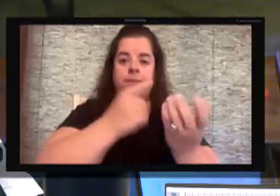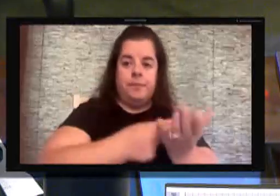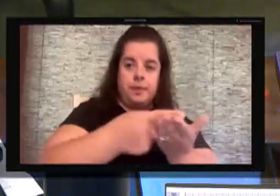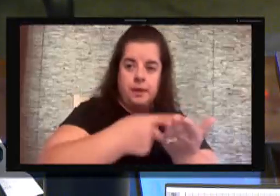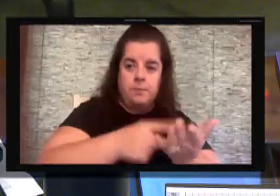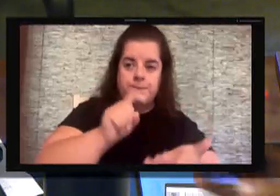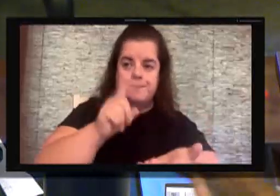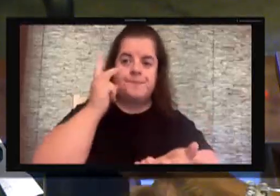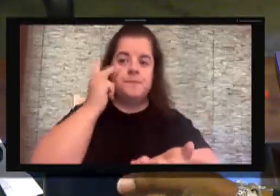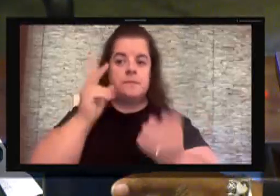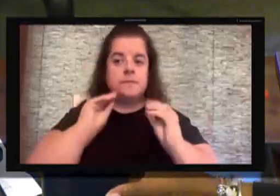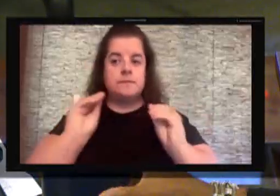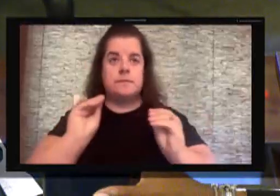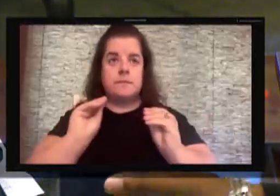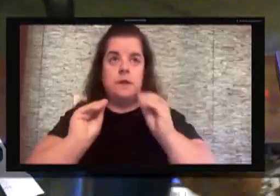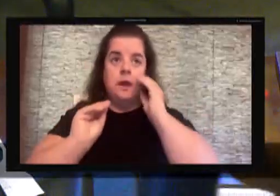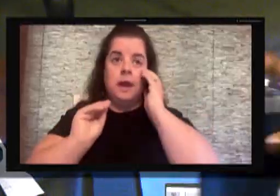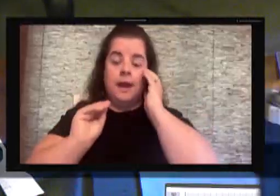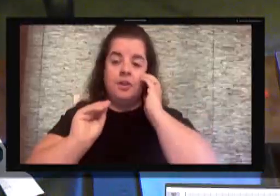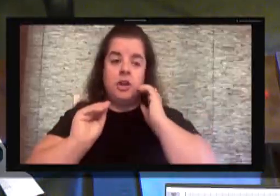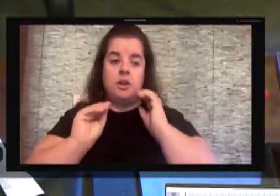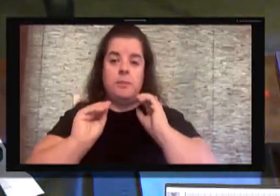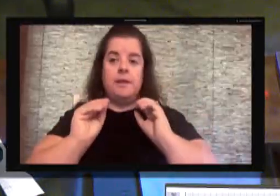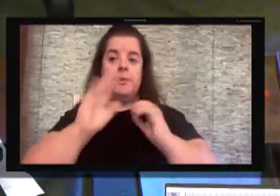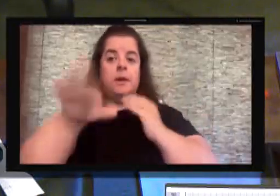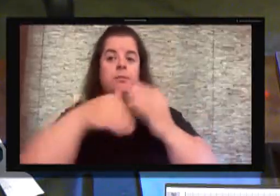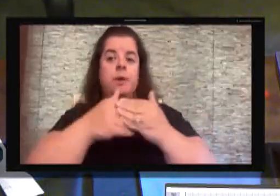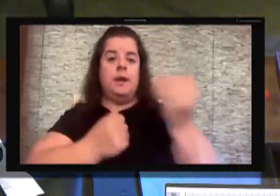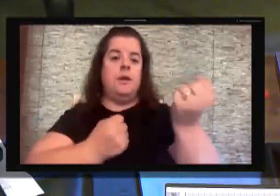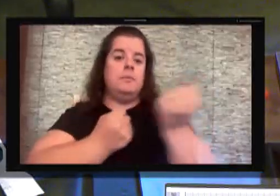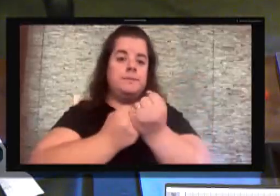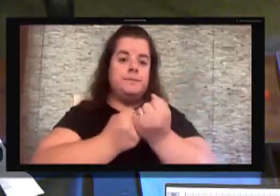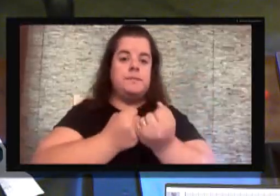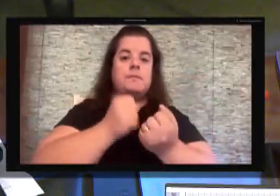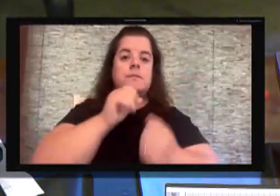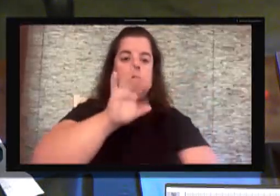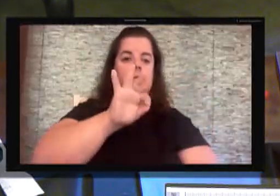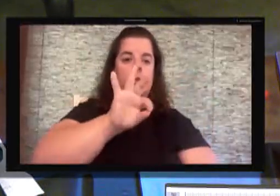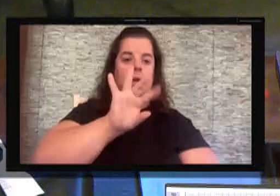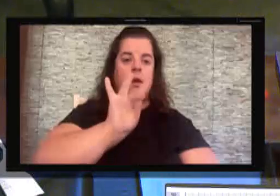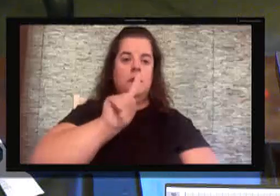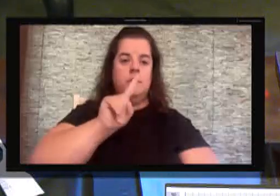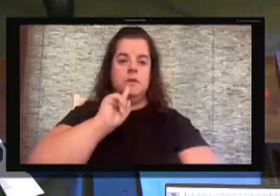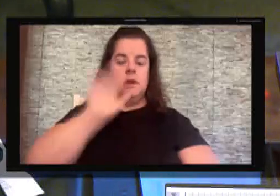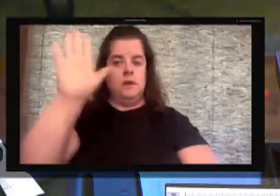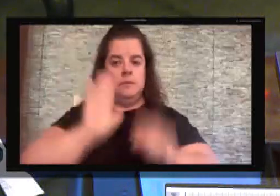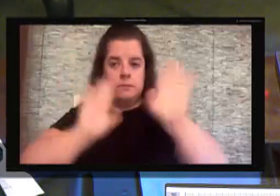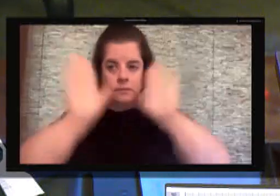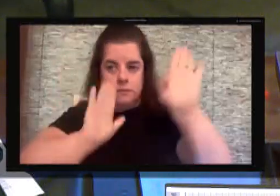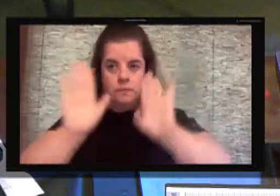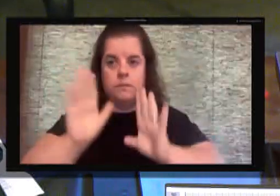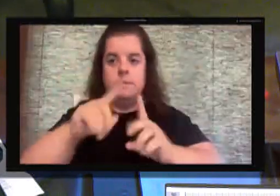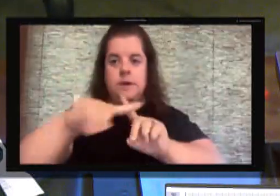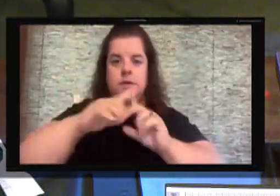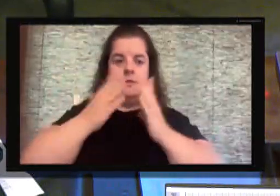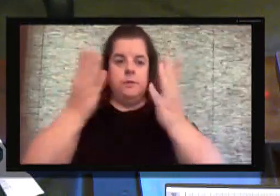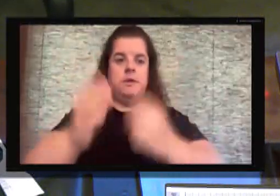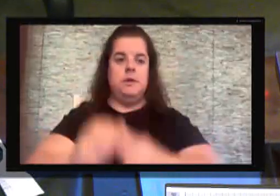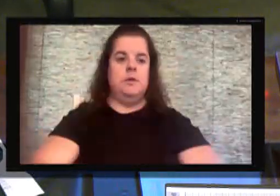Seeing none, all those in favor of Bill 981, please indicate by saying aye. Aye. Aye. Aye. Affirmative recommendation.